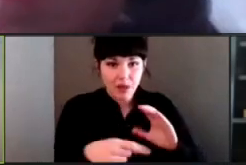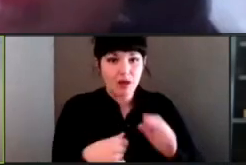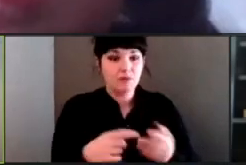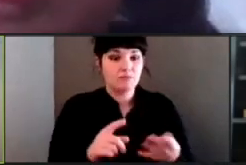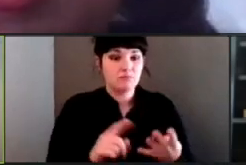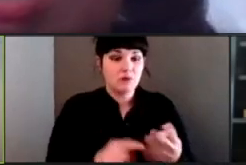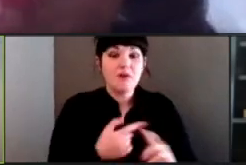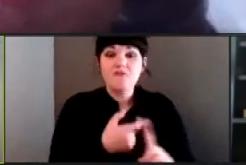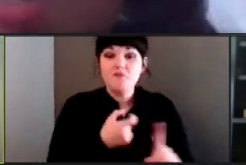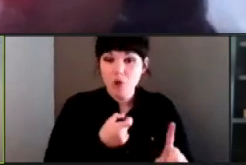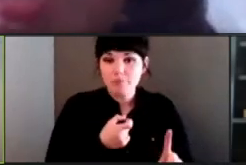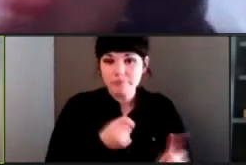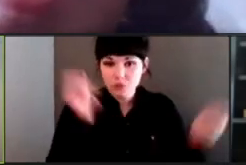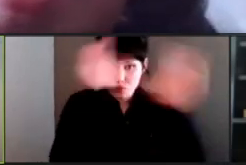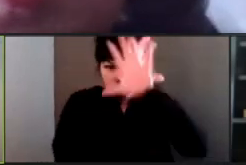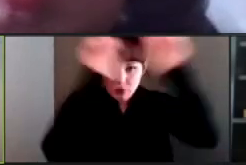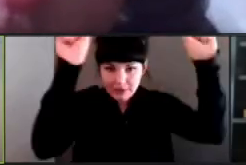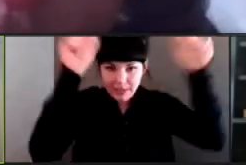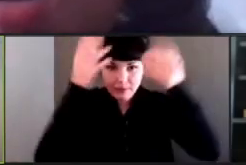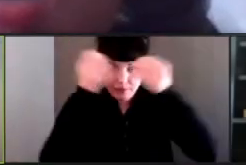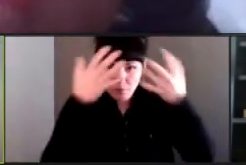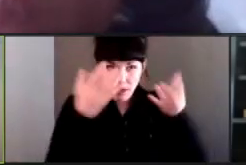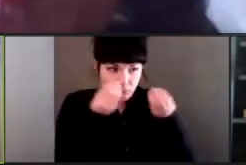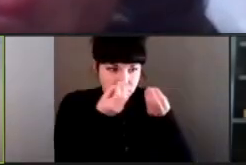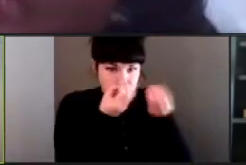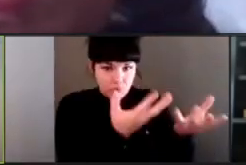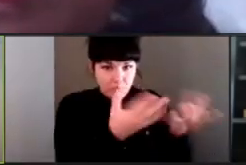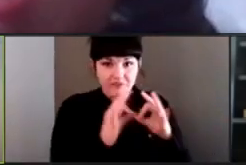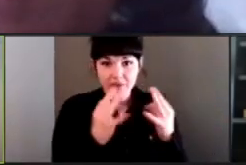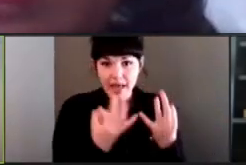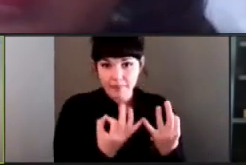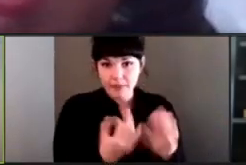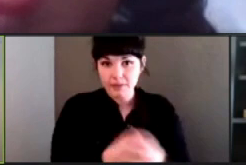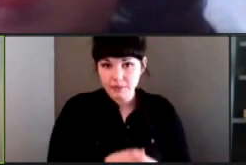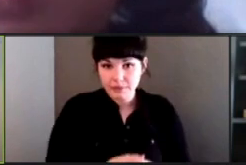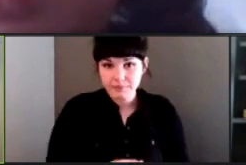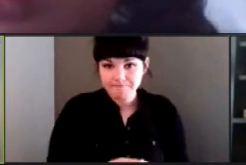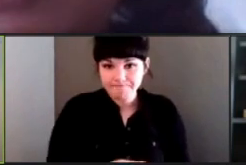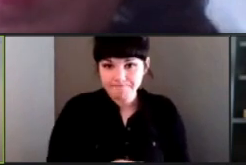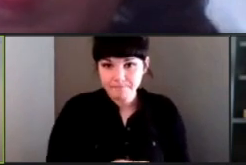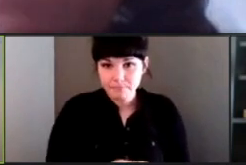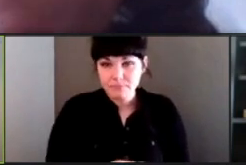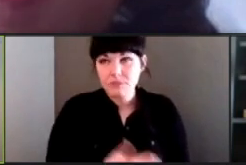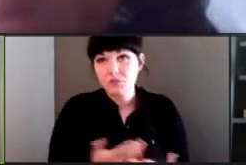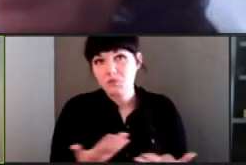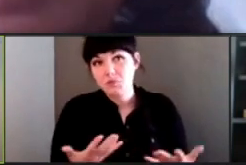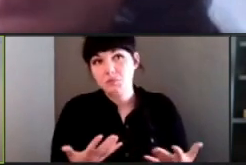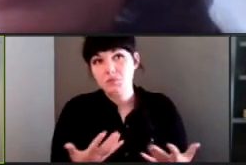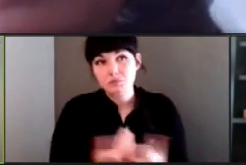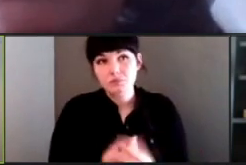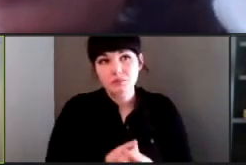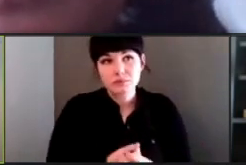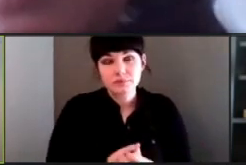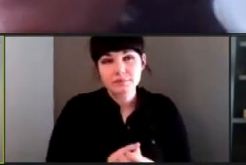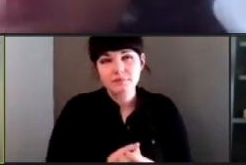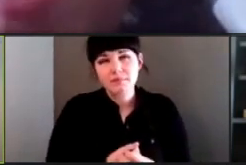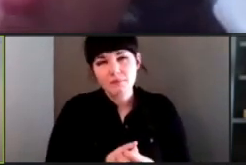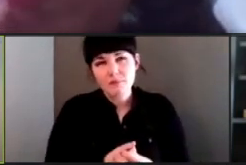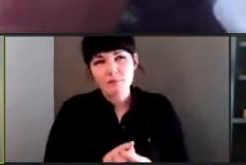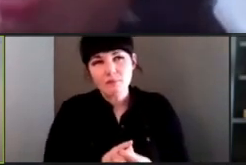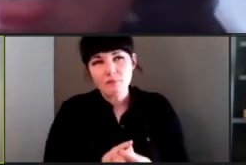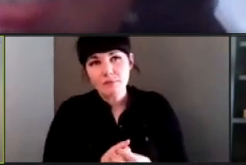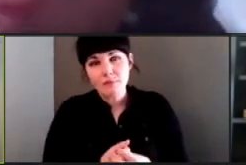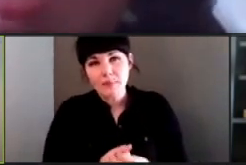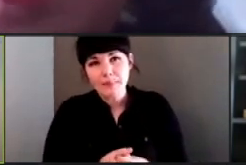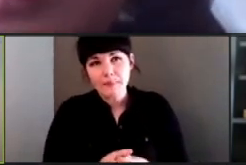to staff to share with families. So I would say, speaking from the community